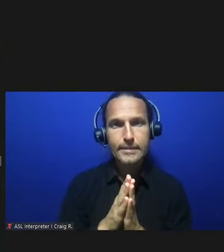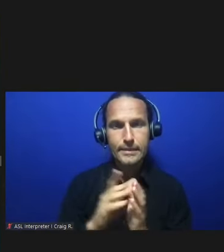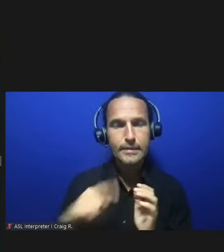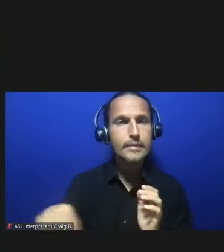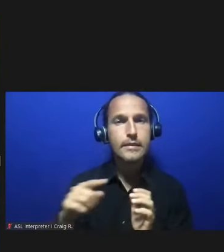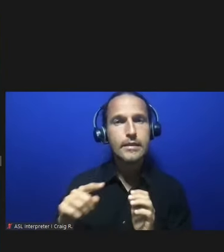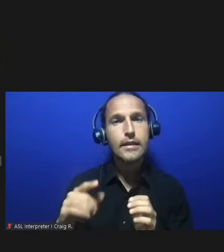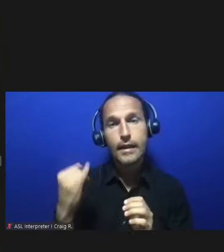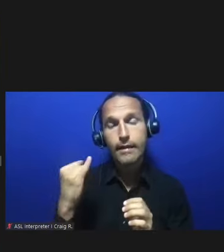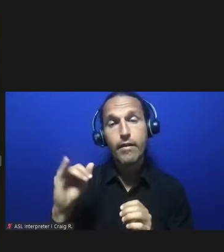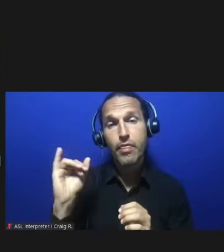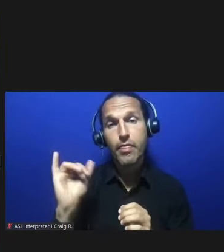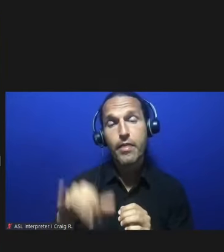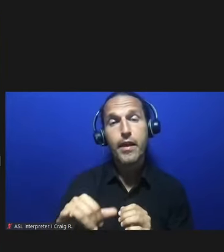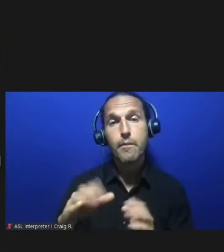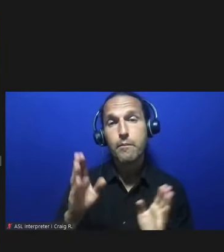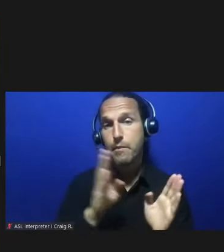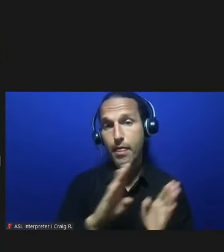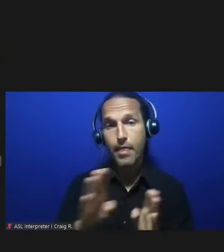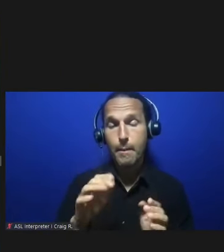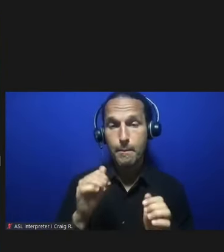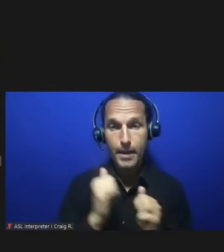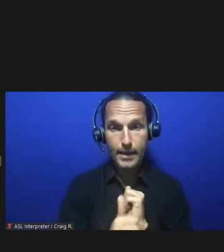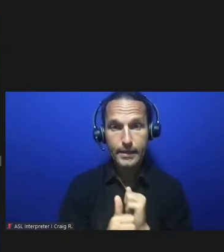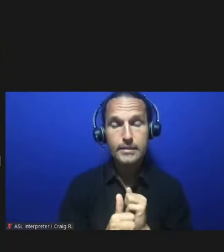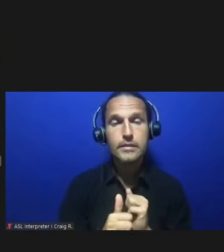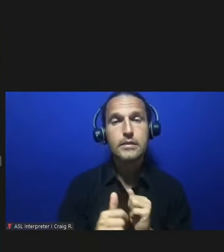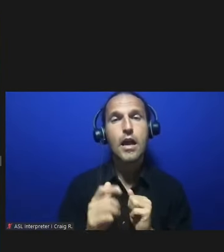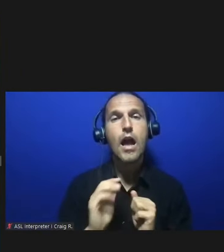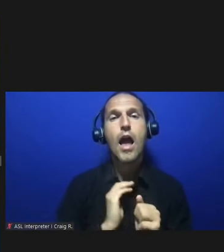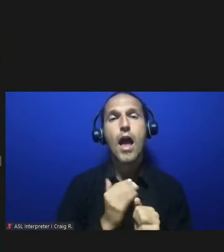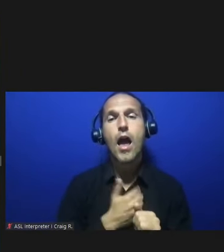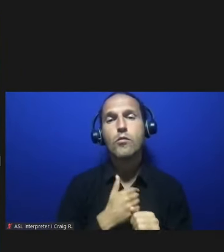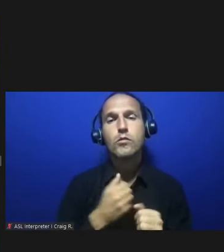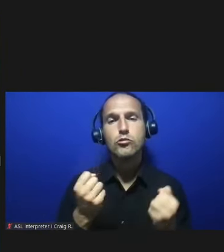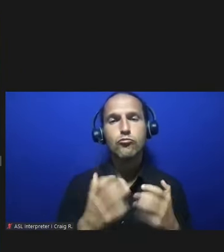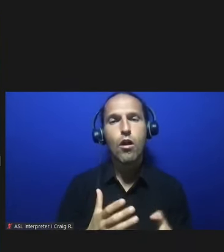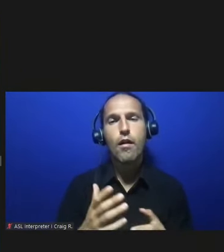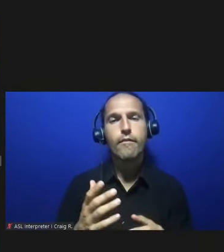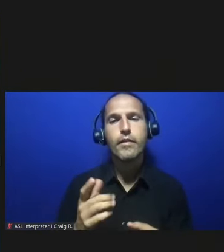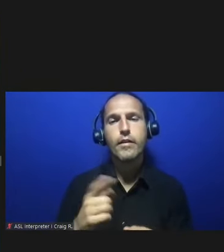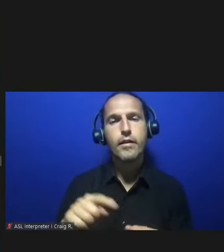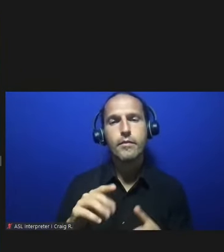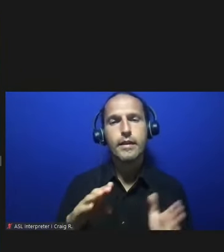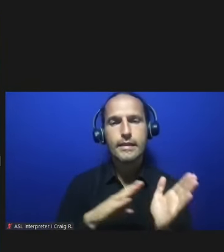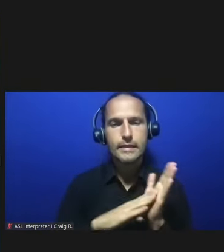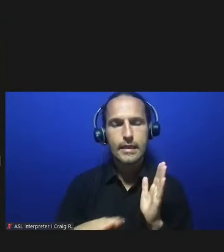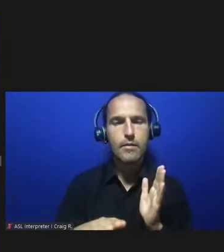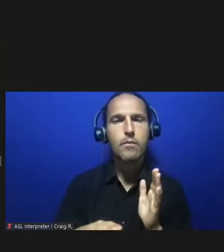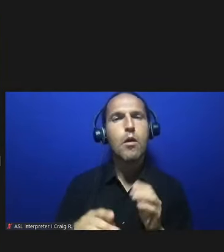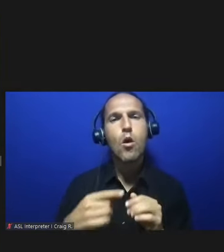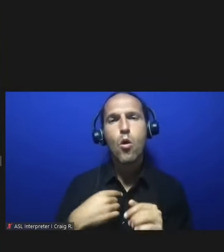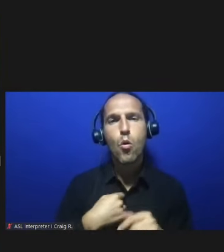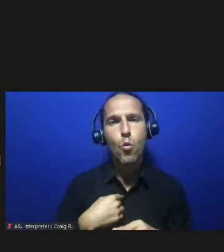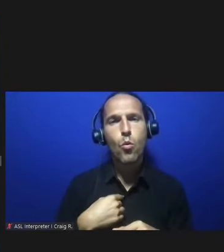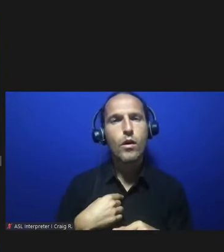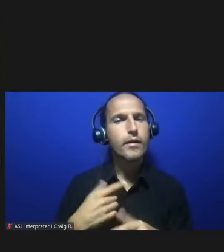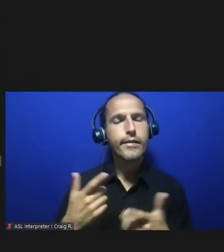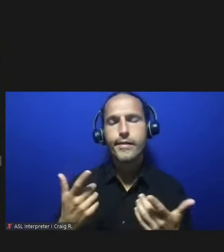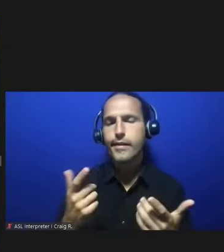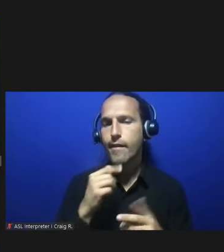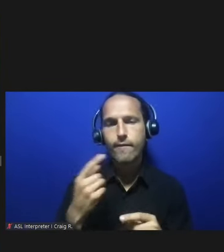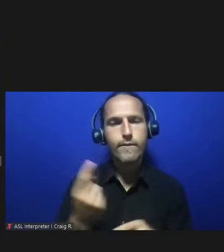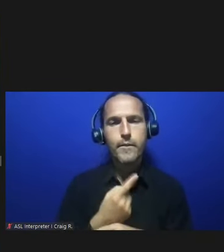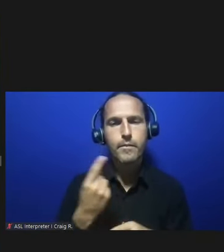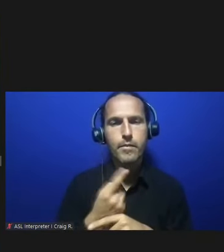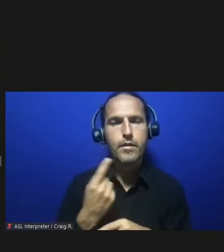if this plan goes in, that our drivers are held exempt. We are